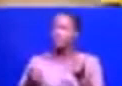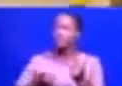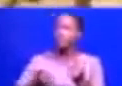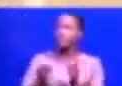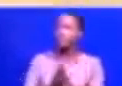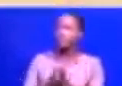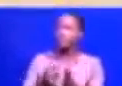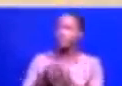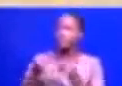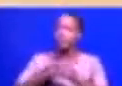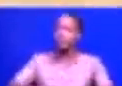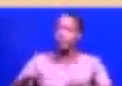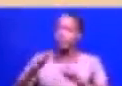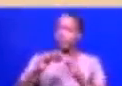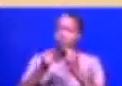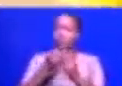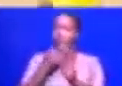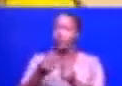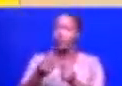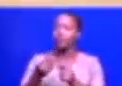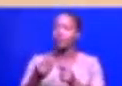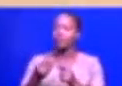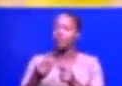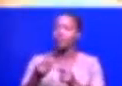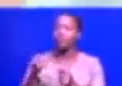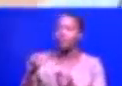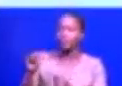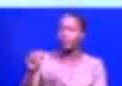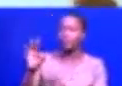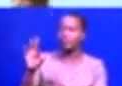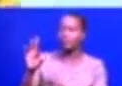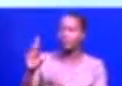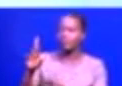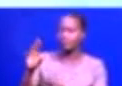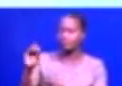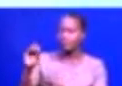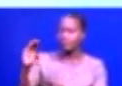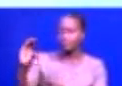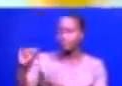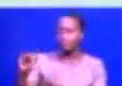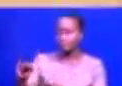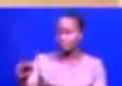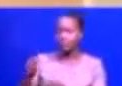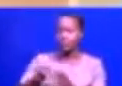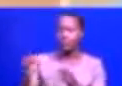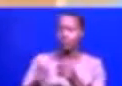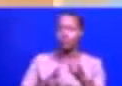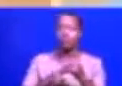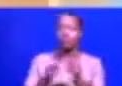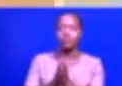our senior team men will be doing the African in July. And as we get towards August,